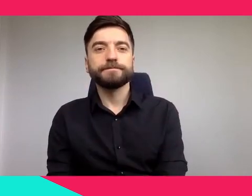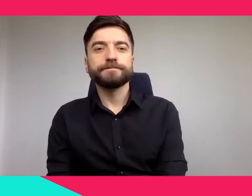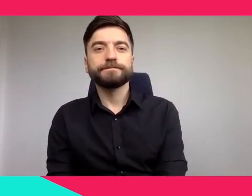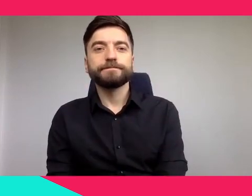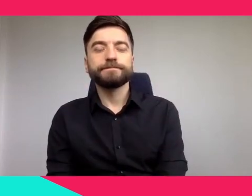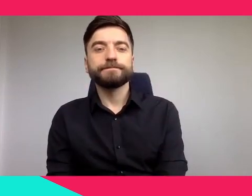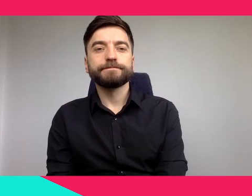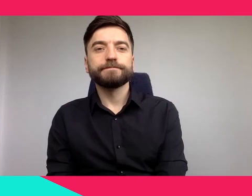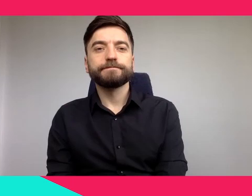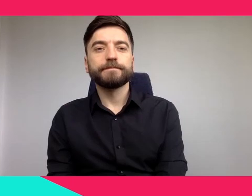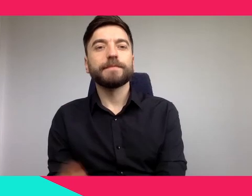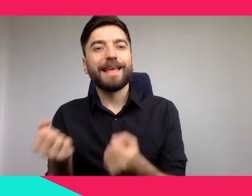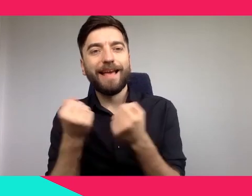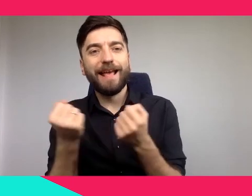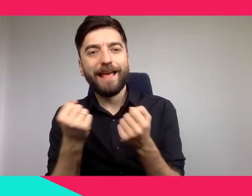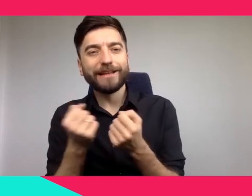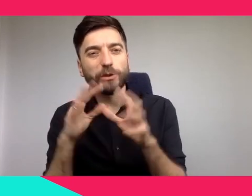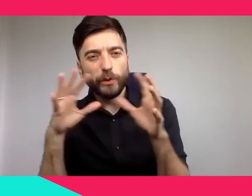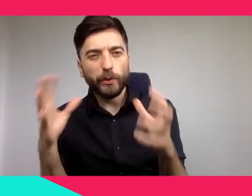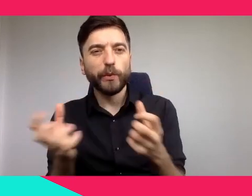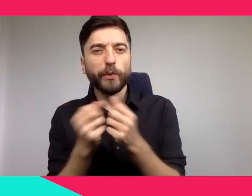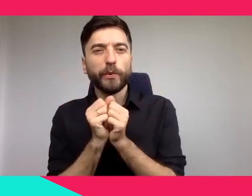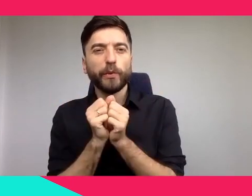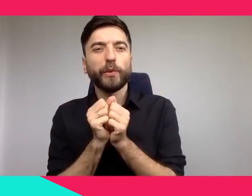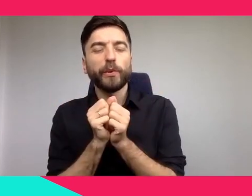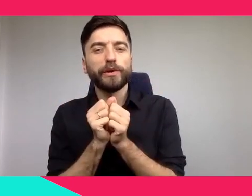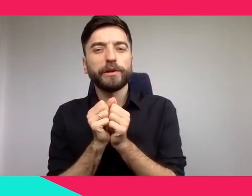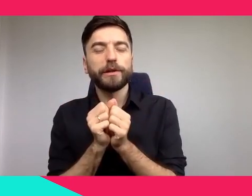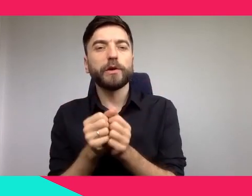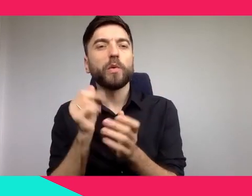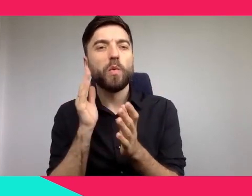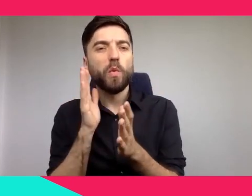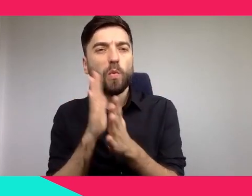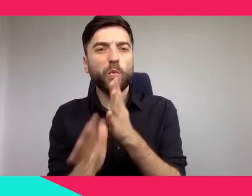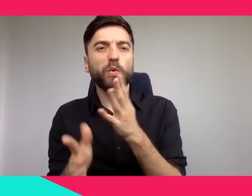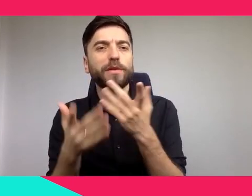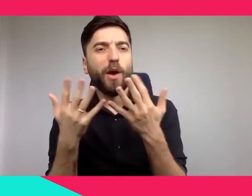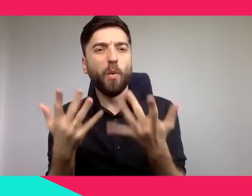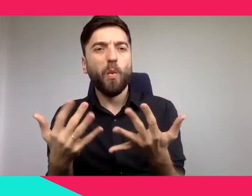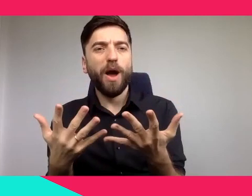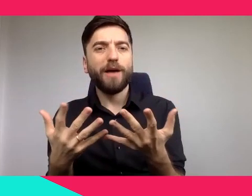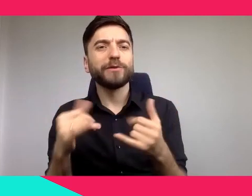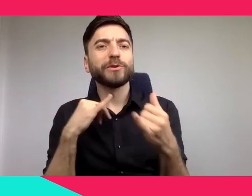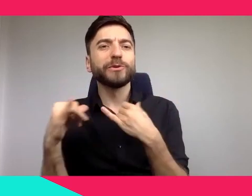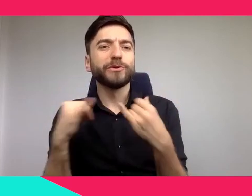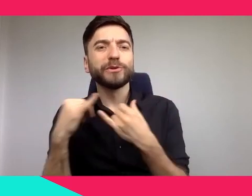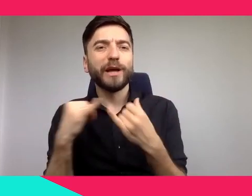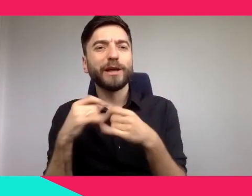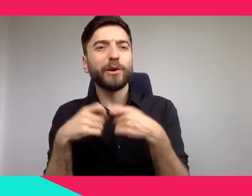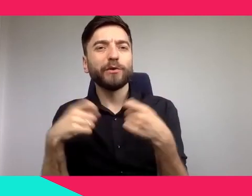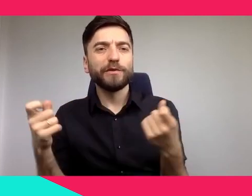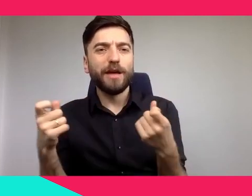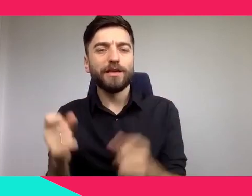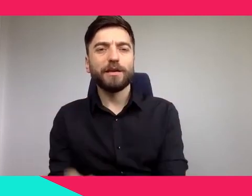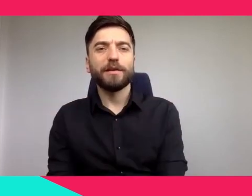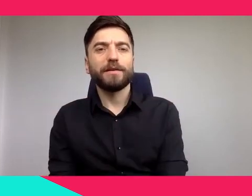cheap, manageable solutions. If you want to open up, it's a big statement, but if you don't have a budget, you have to